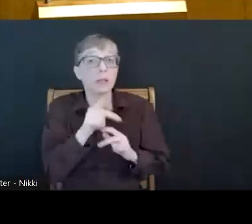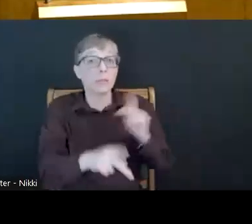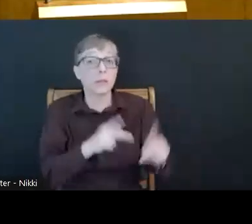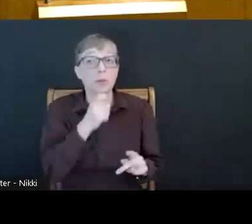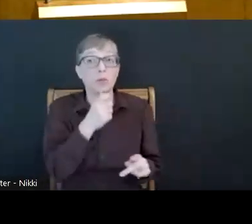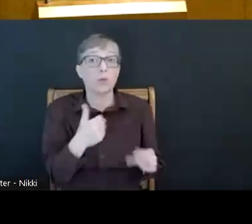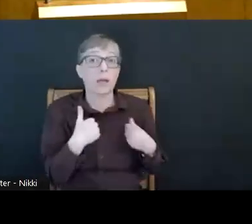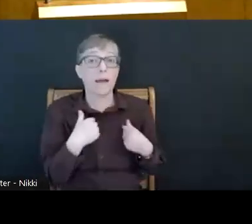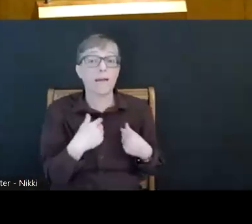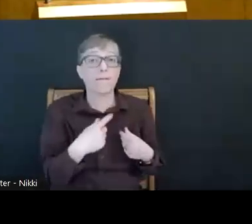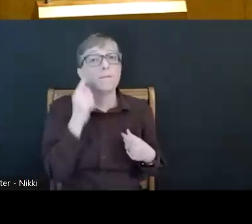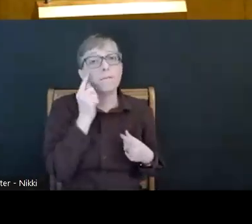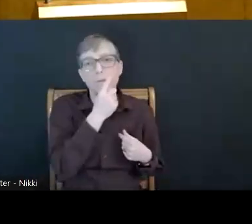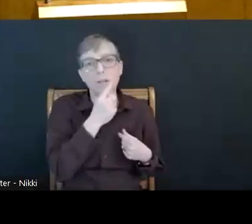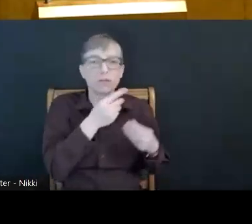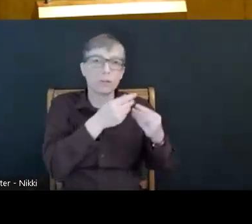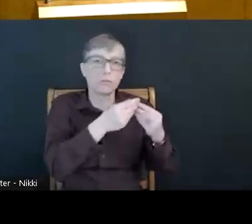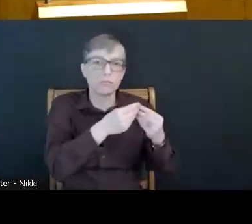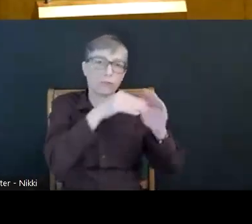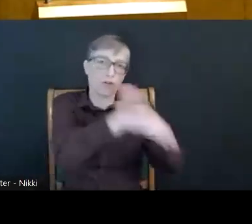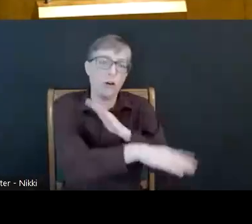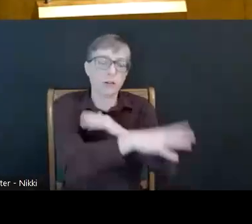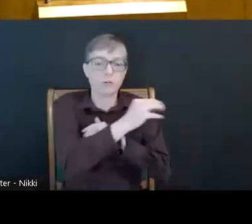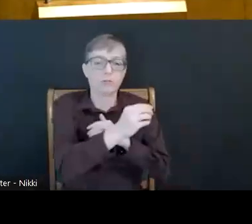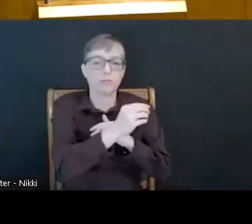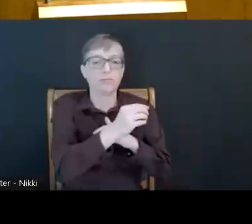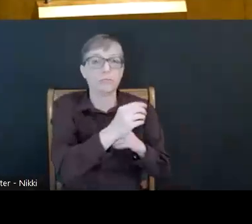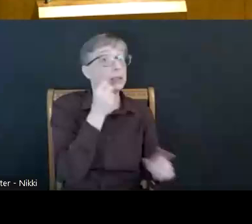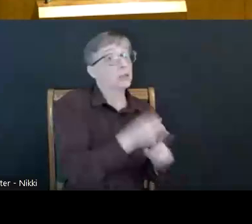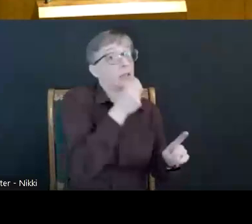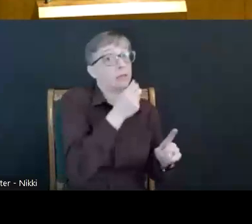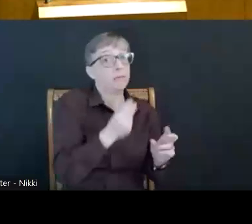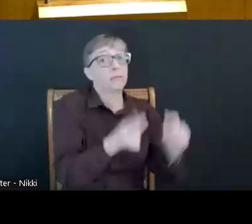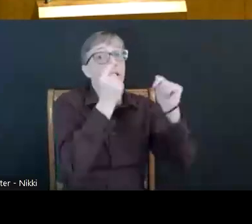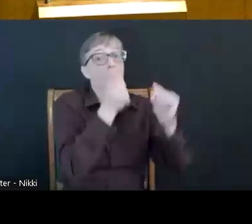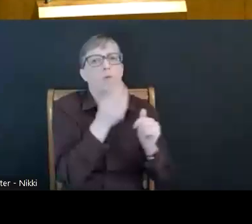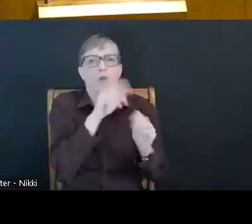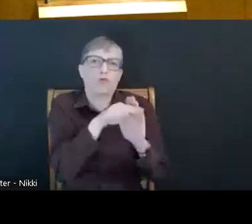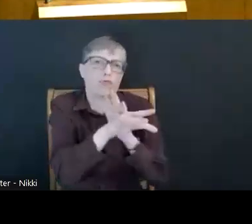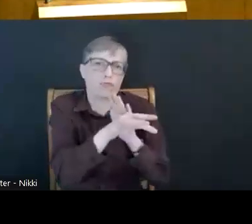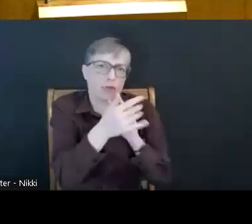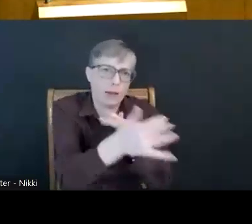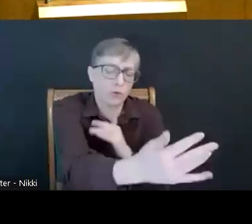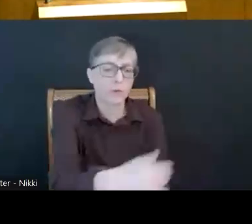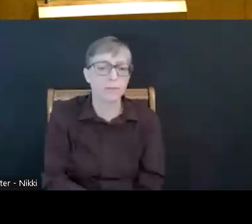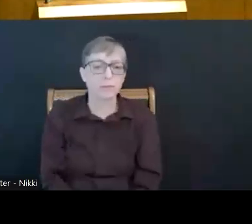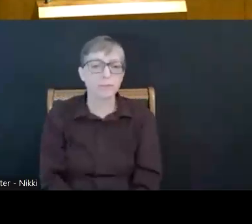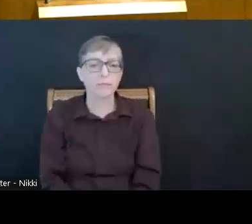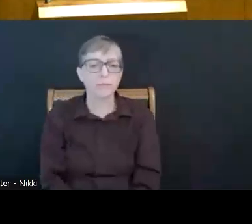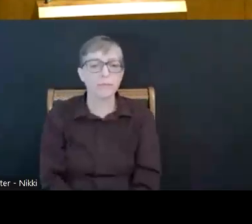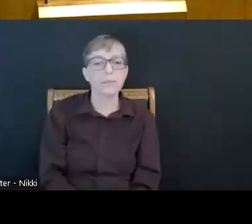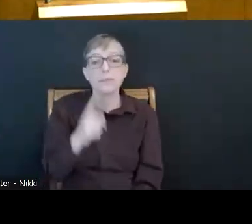vision loss or gradual vision loss, et cetera, and what the treatment options were. And actually, just to summarize this fairly long